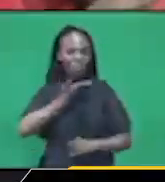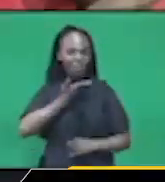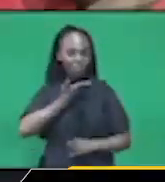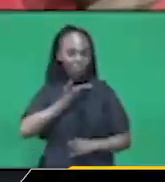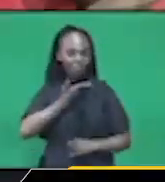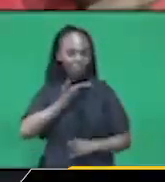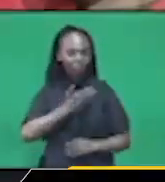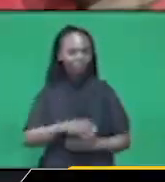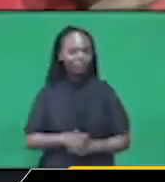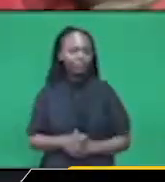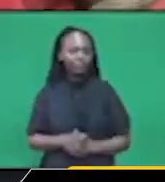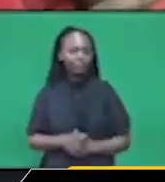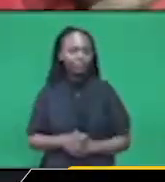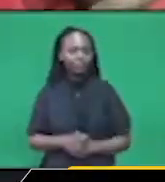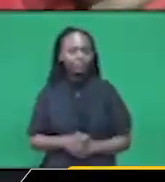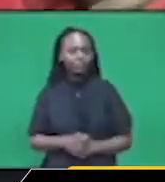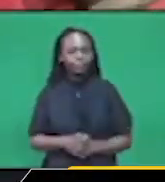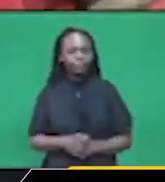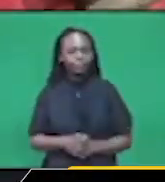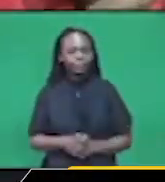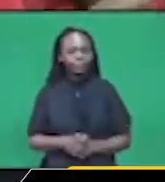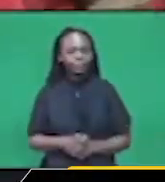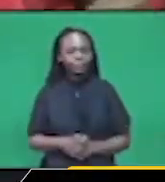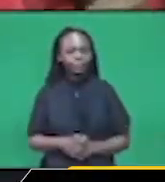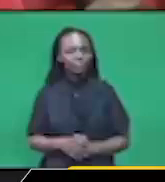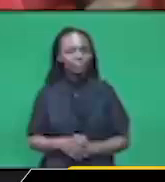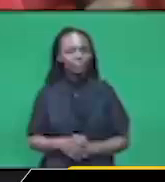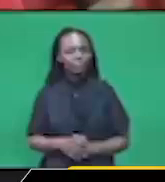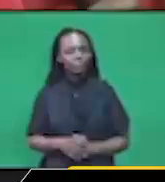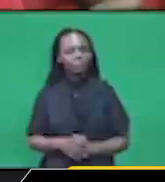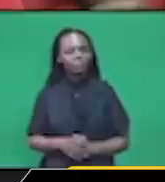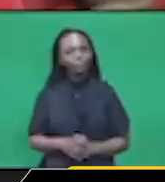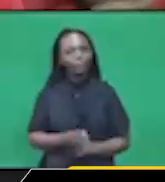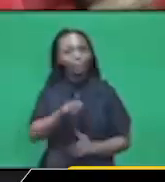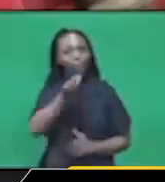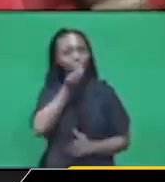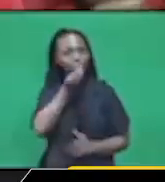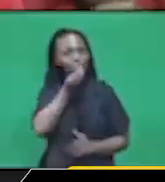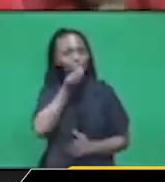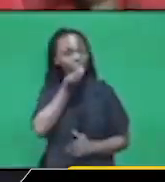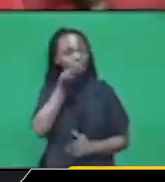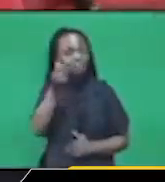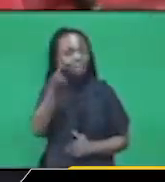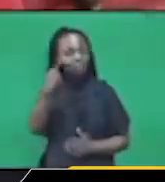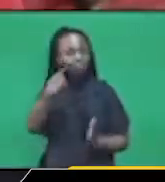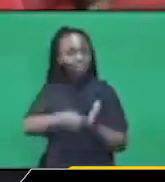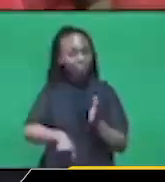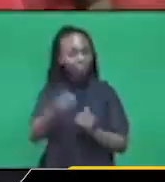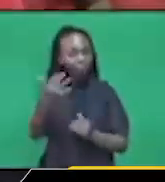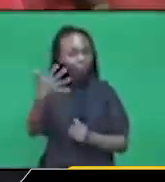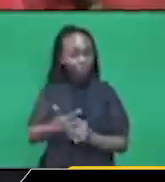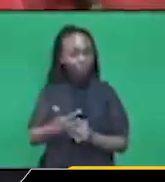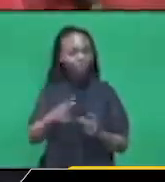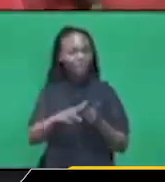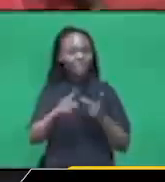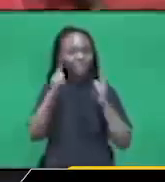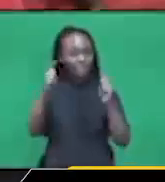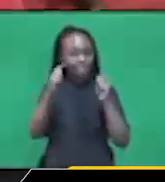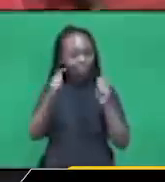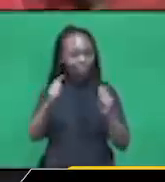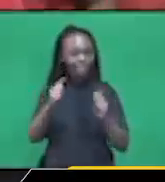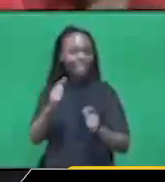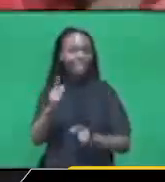imaginary nightmares. Prices of food, fuel, transport, and electricity are ever